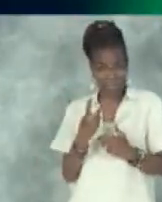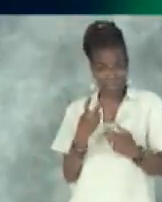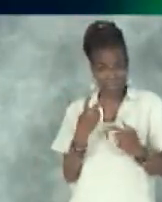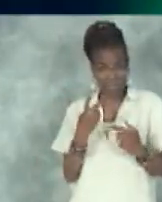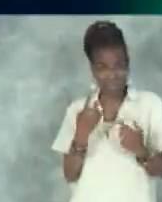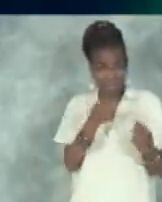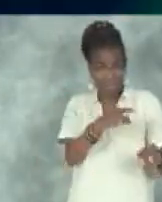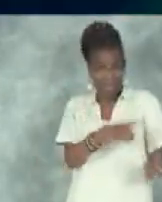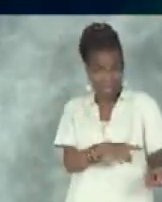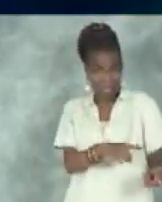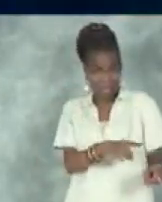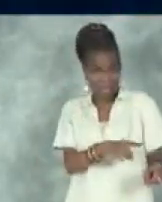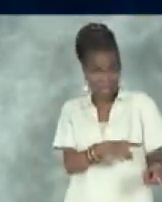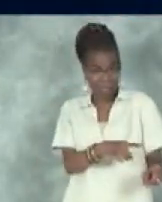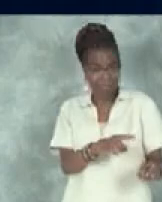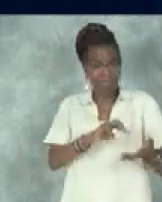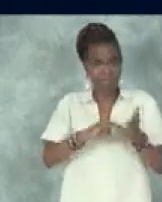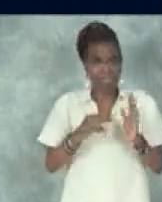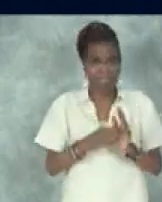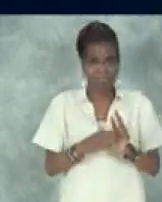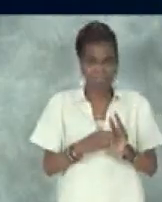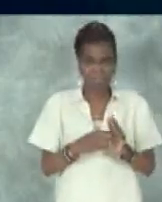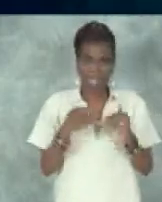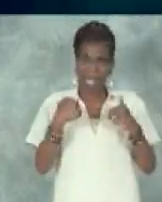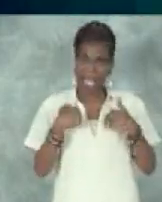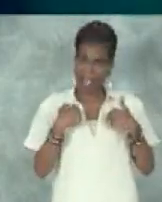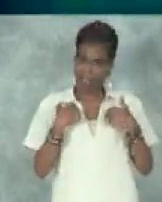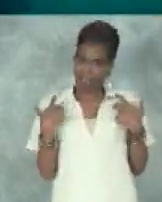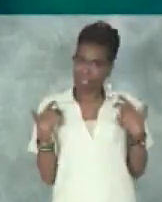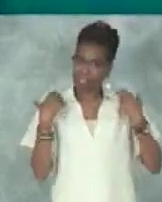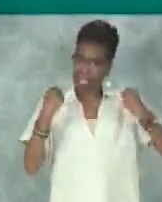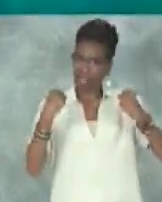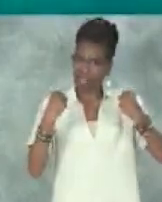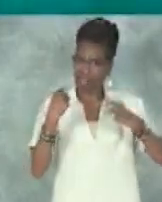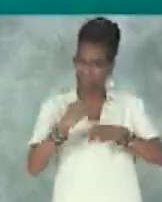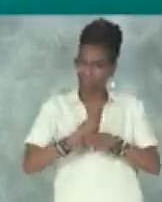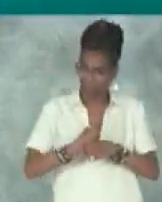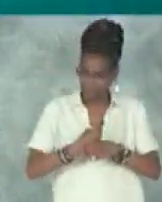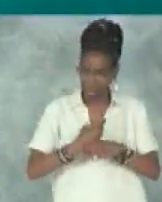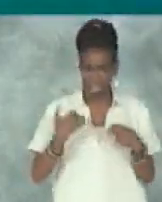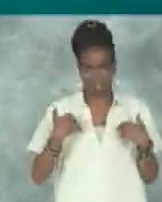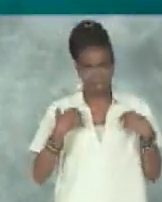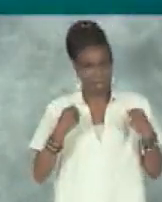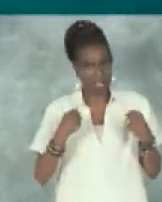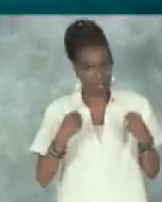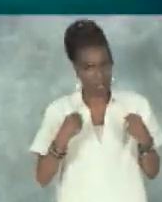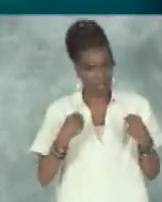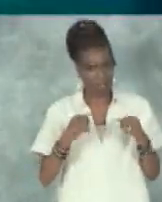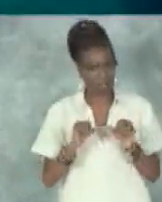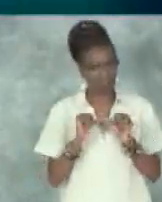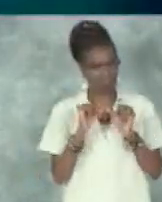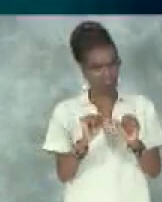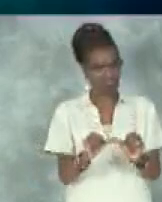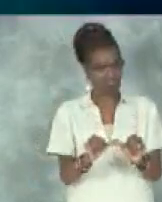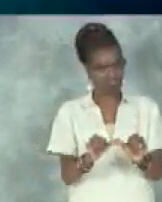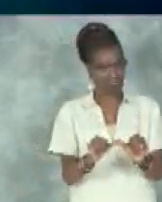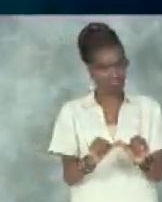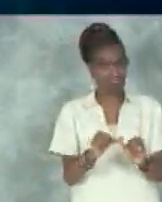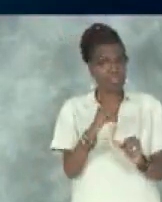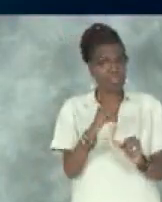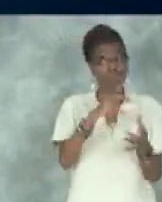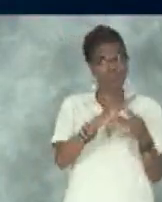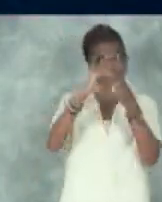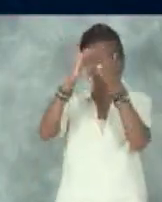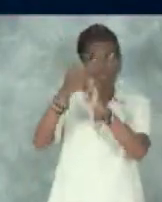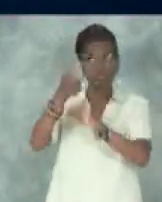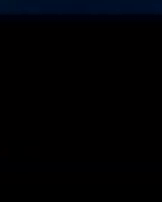have to carry myself with confidence. Yeah, you need to carry yourself with confidence. If you are a child of God, you